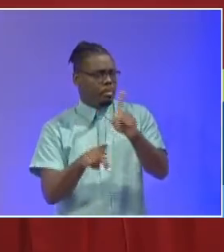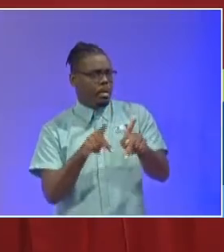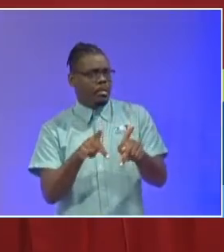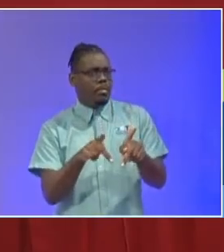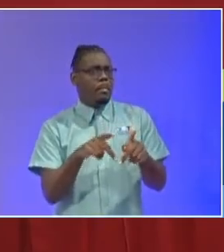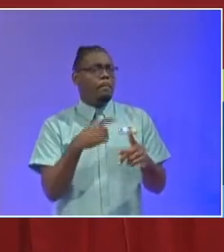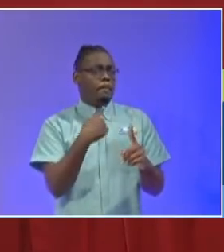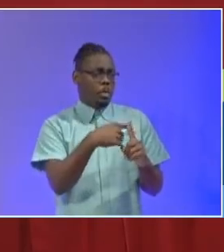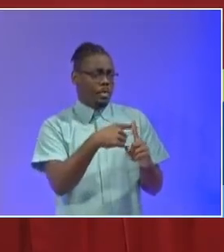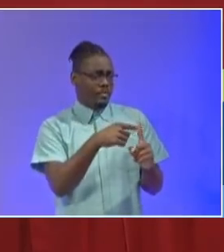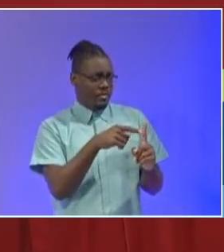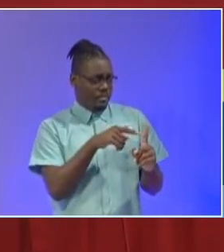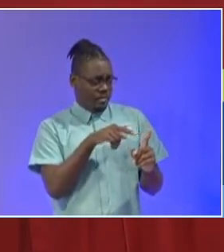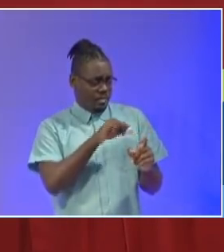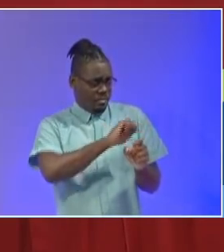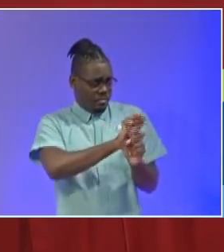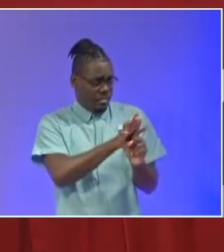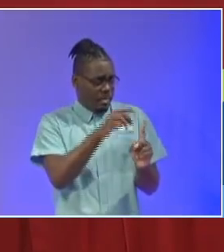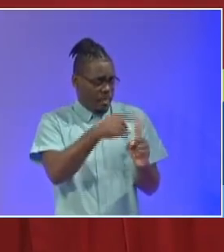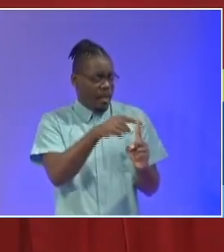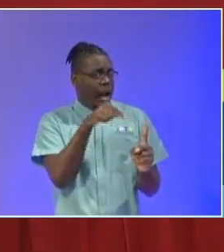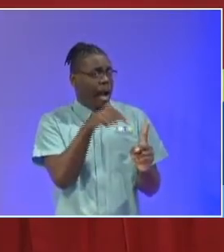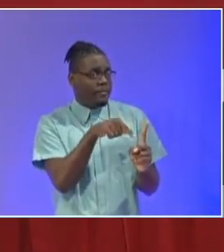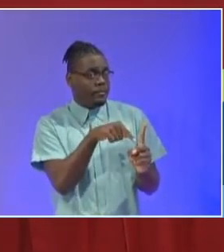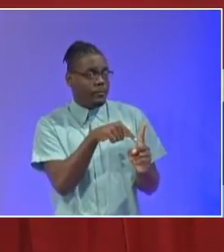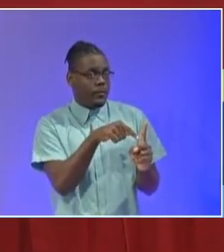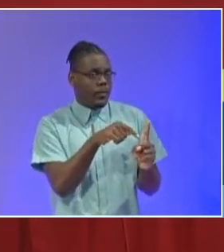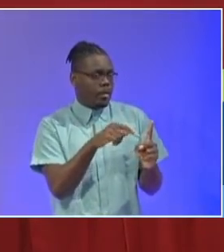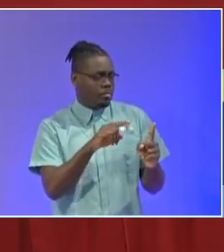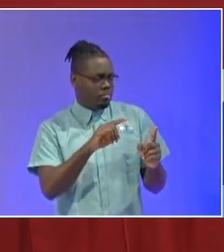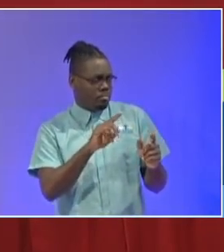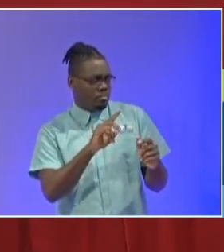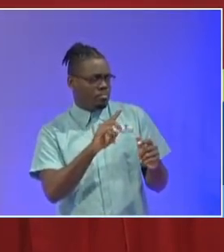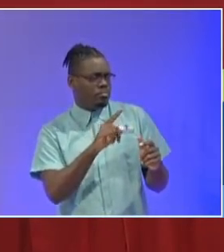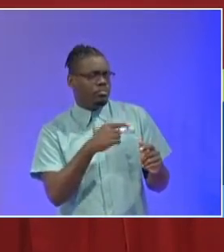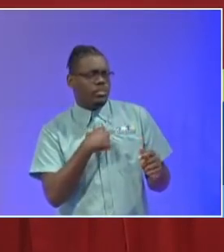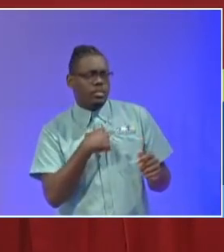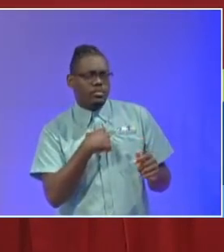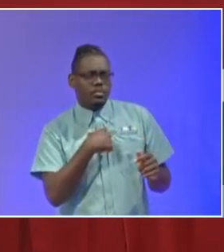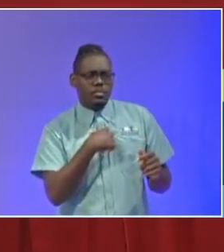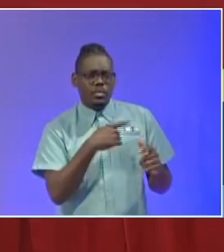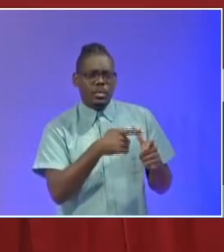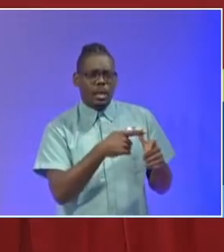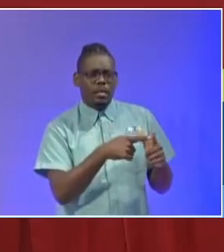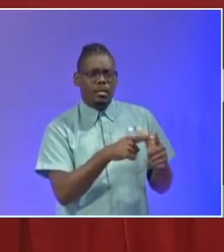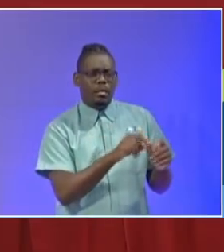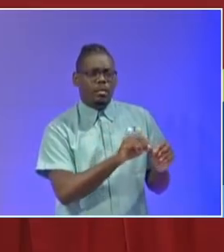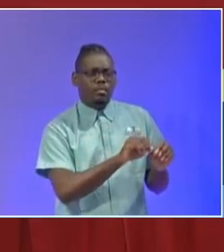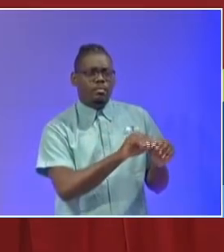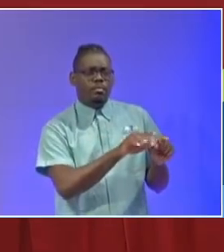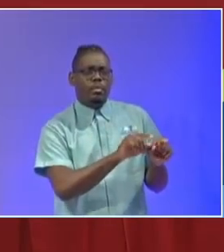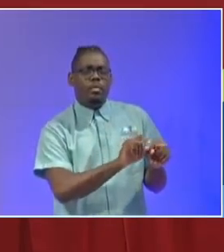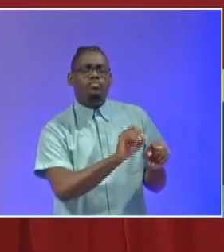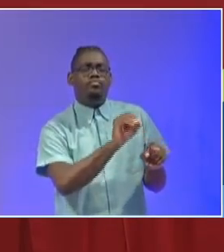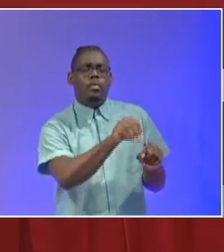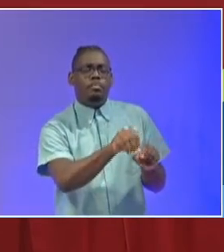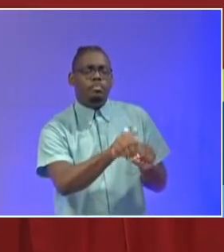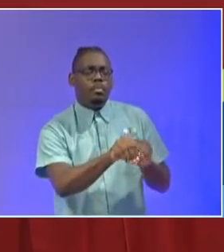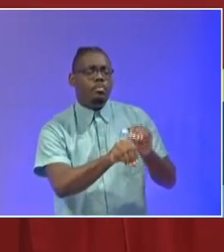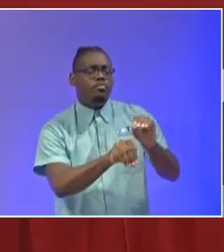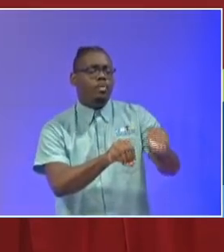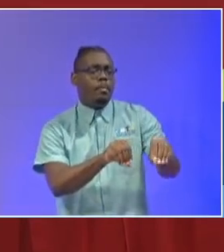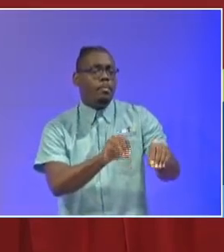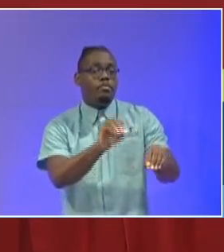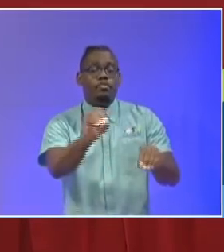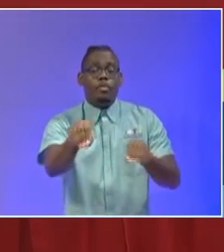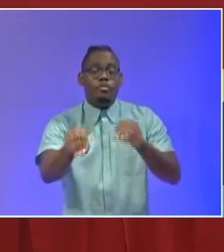contact and that she is awaiting results for to find out if it is she has COVID or not. But she just wanted to know if she still